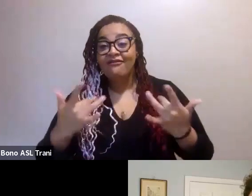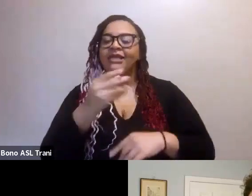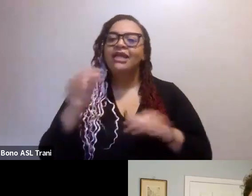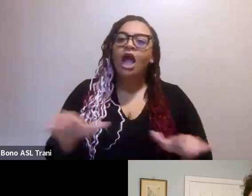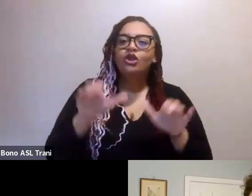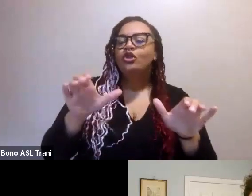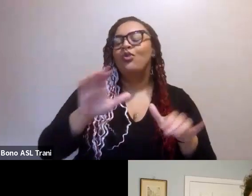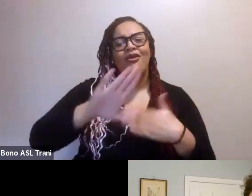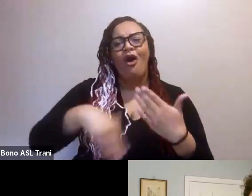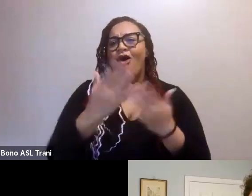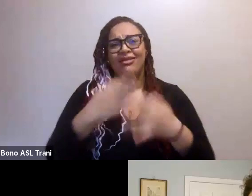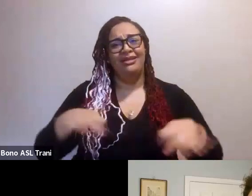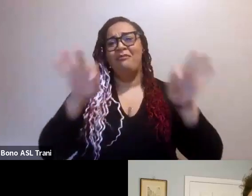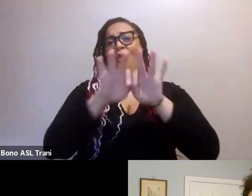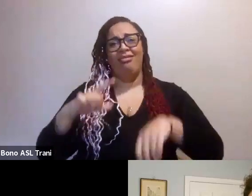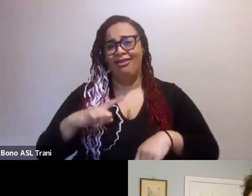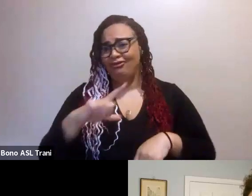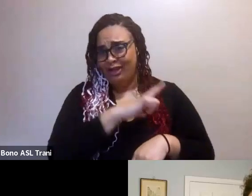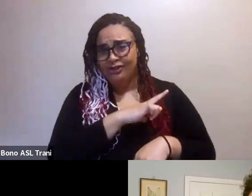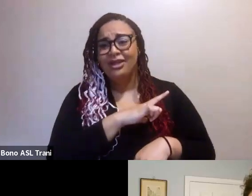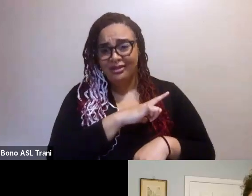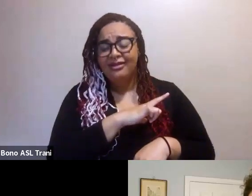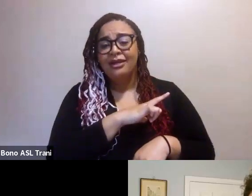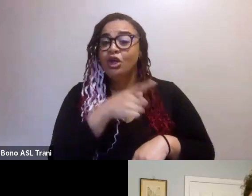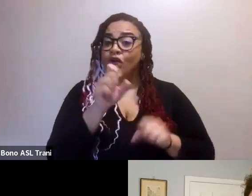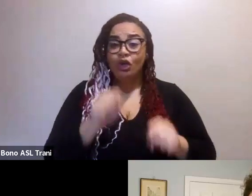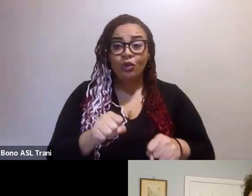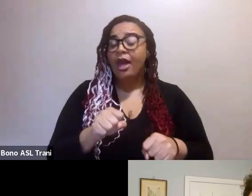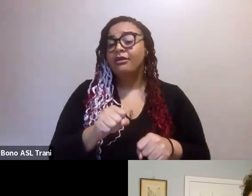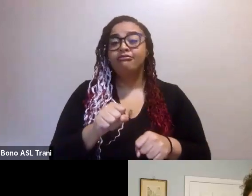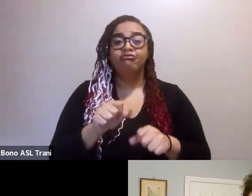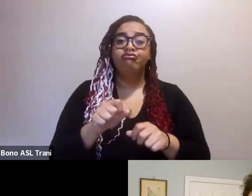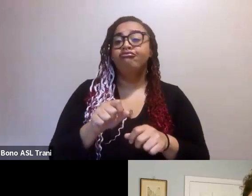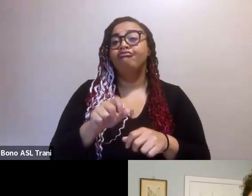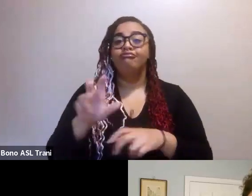this important legislation work, you can contribute to NAAFA at